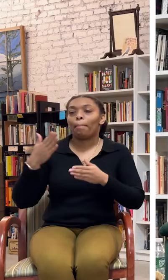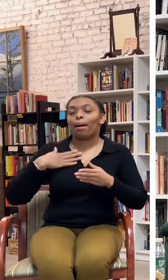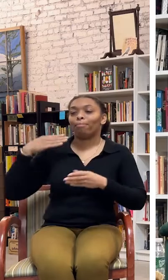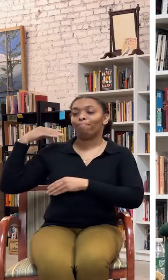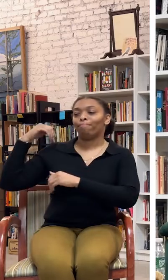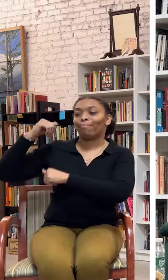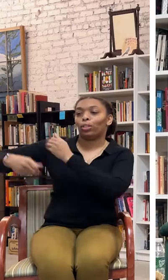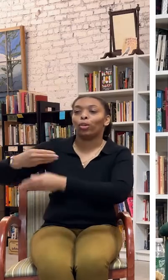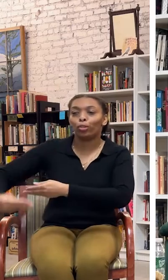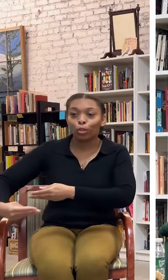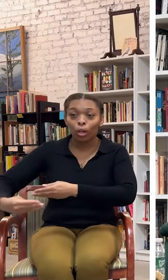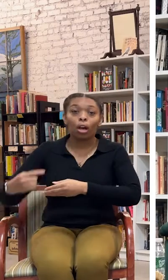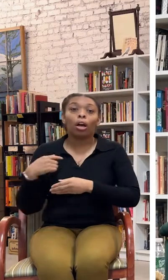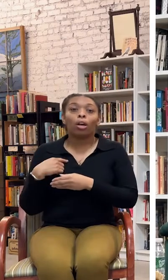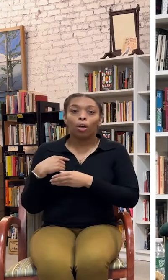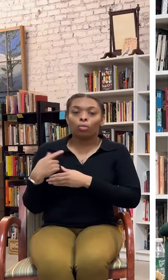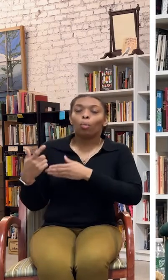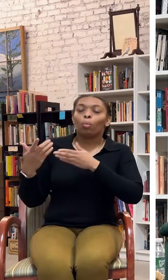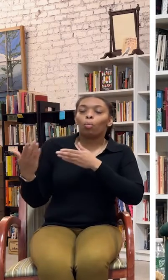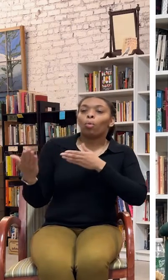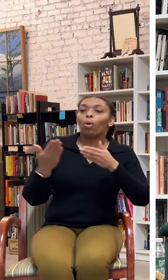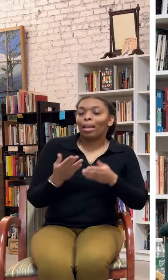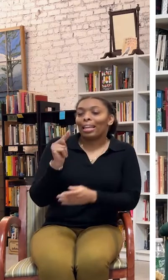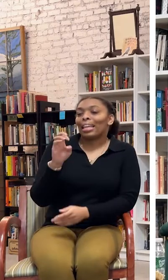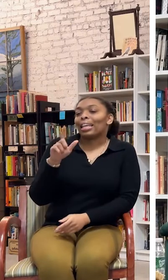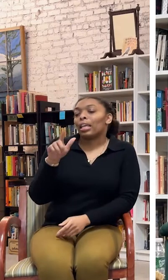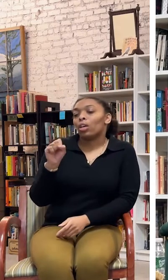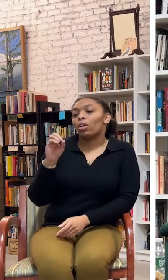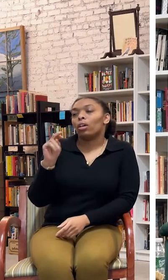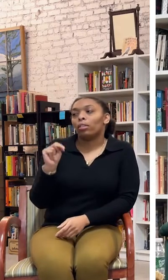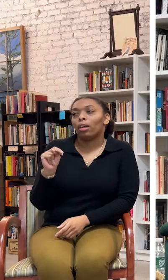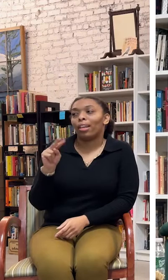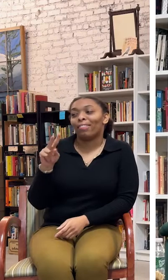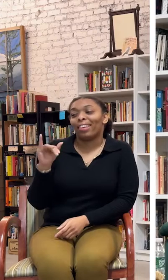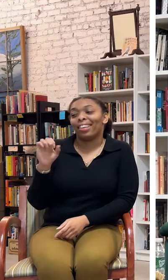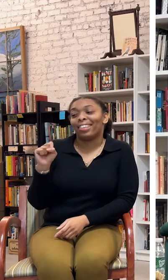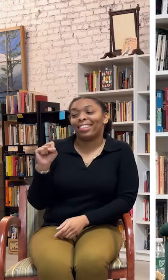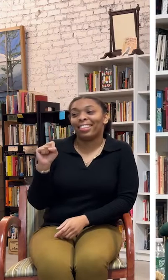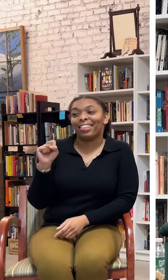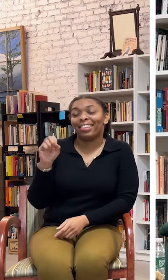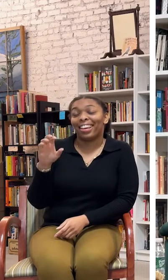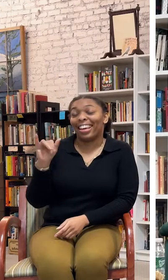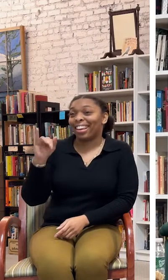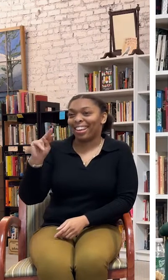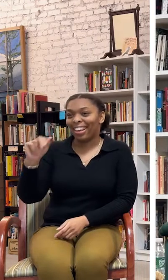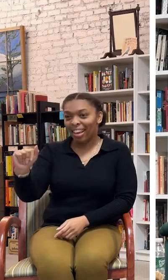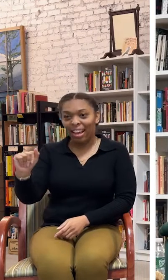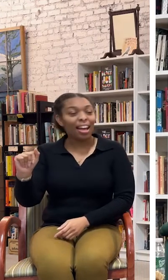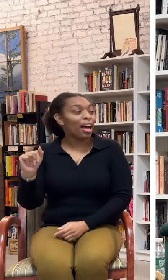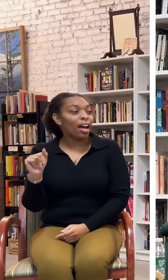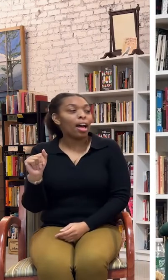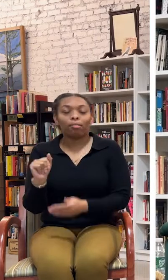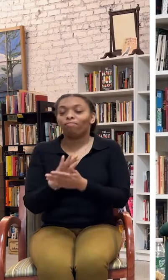to bring into the room: Ramona Vizcaíno, Nelson Vizcaíno, Ali Cruz,